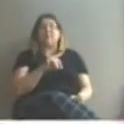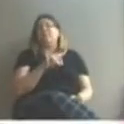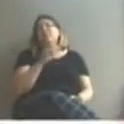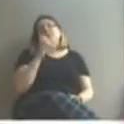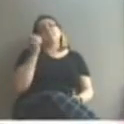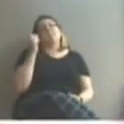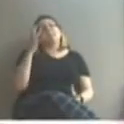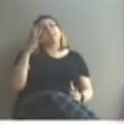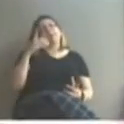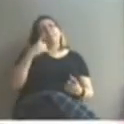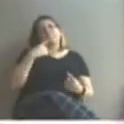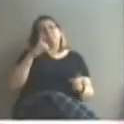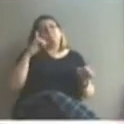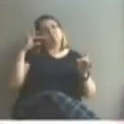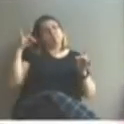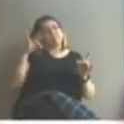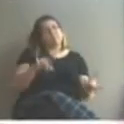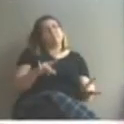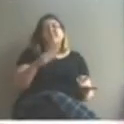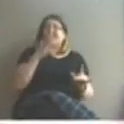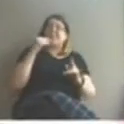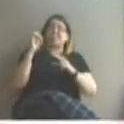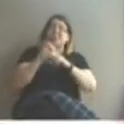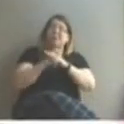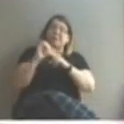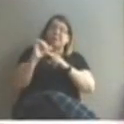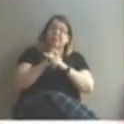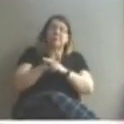multiple efficiencies from this. This is also a best practice.